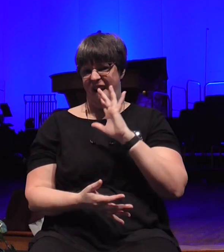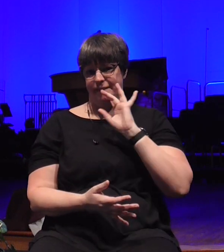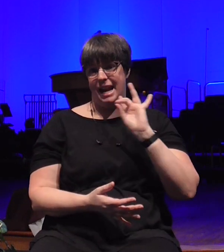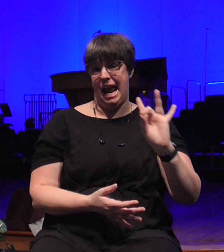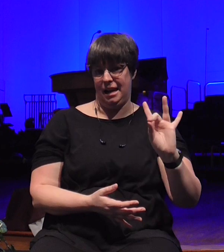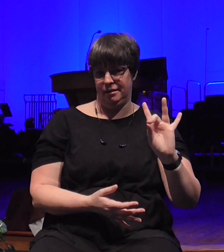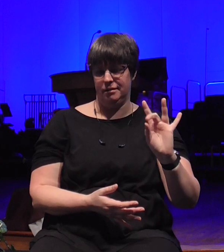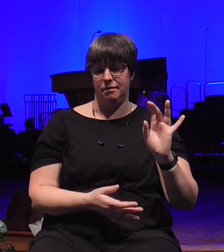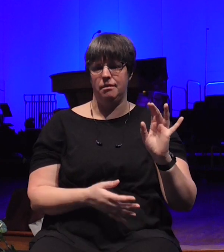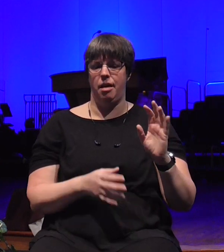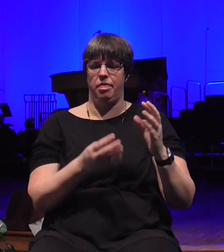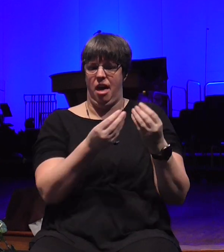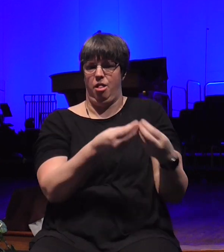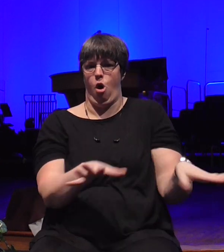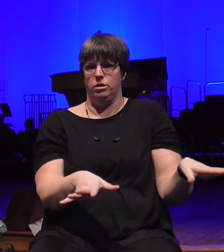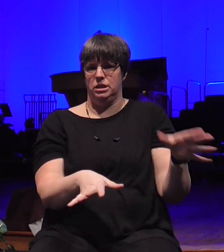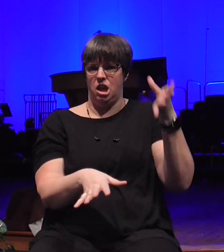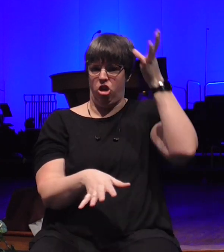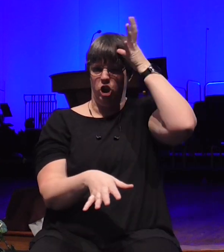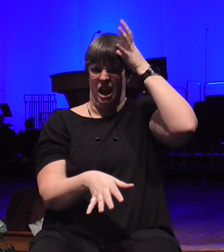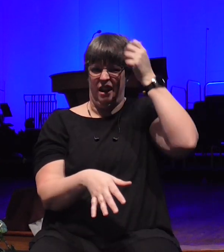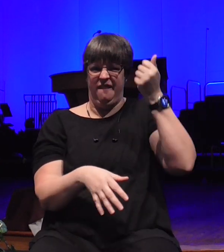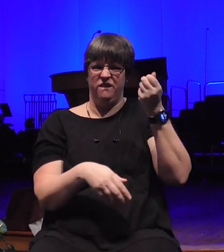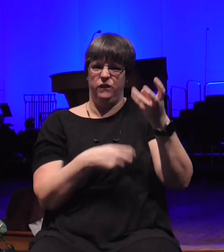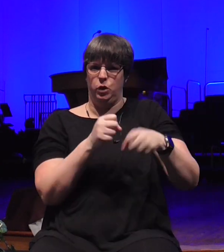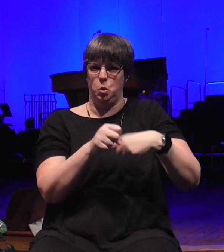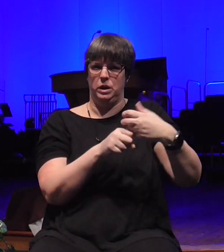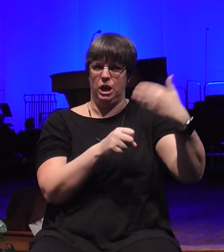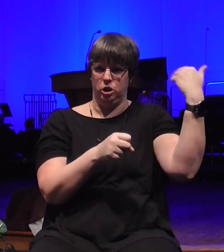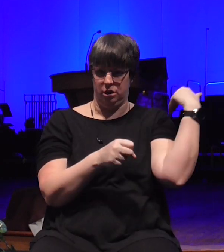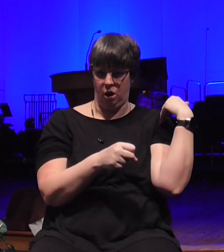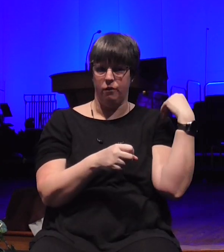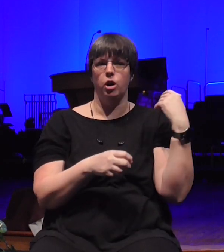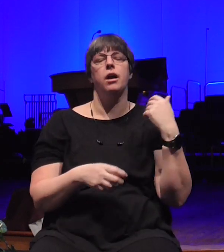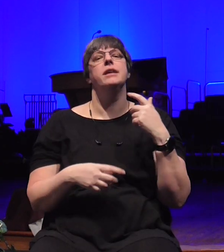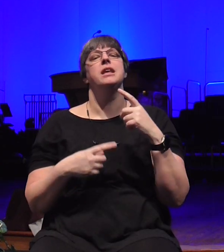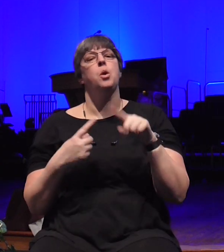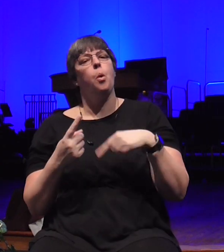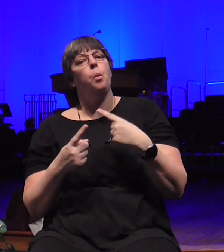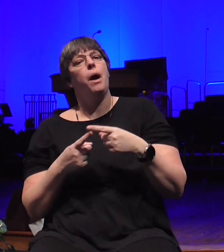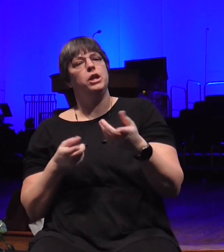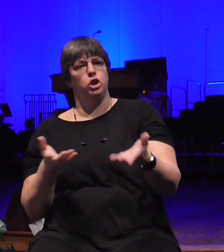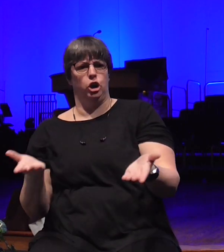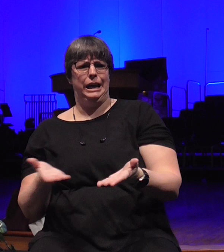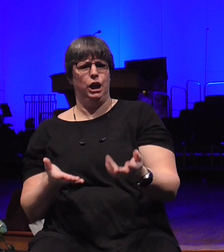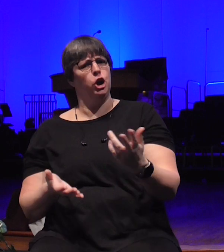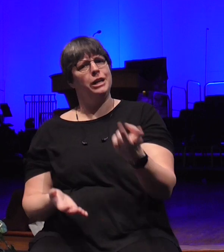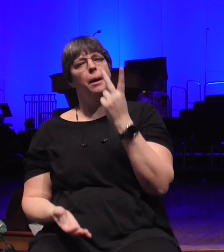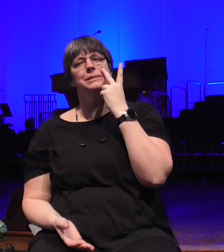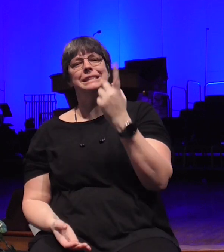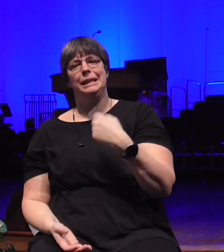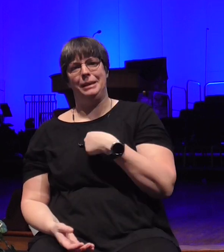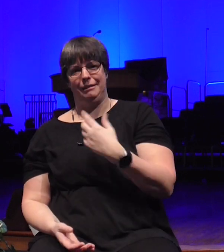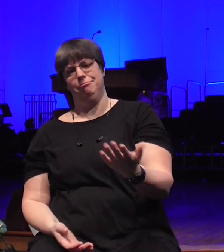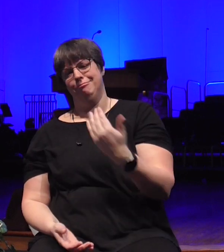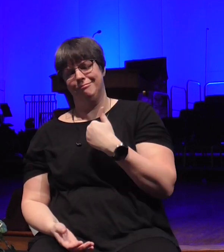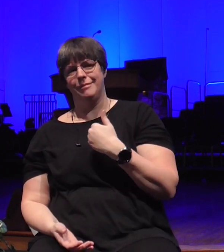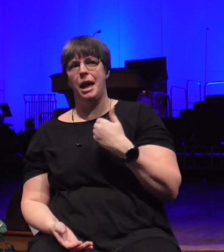they're such beautiful souls. And I said, you guys, whenever you're here, come see me, okay? And they said, yeah. And I said, bring your mom.